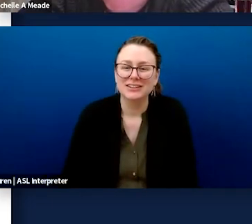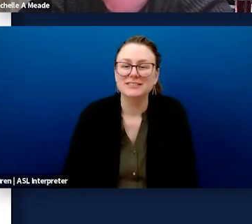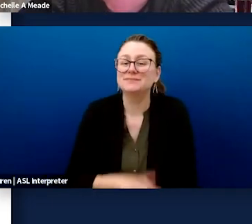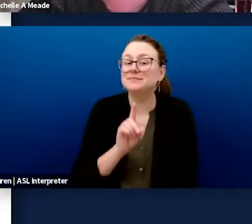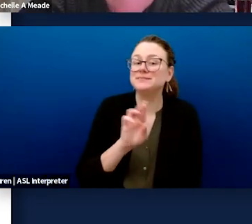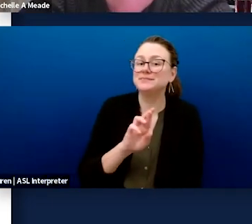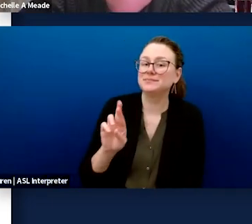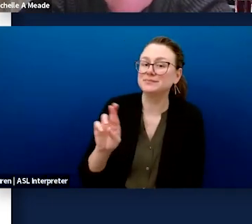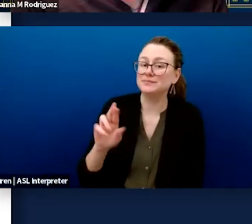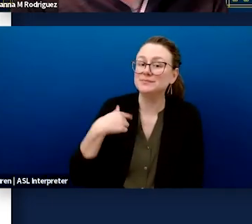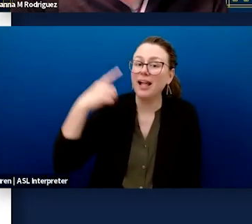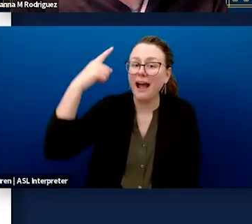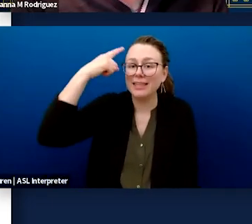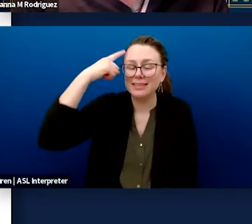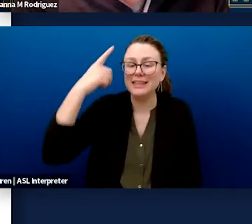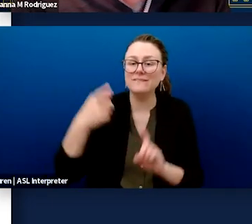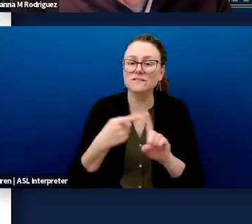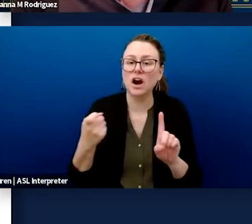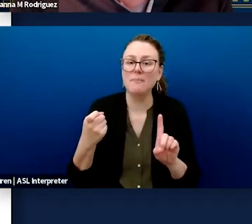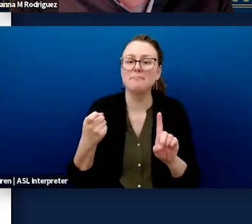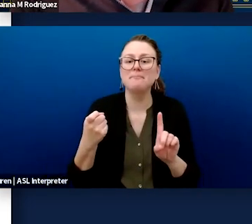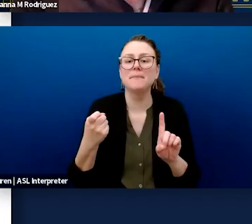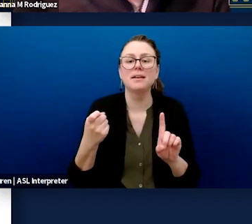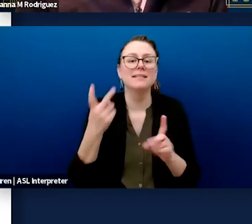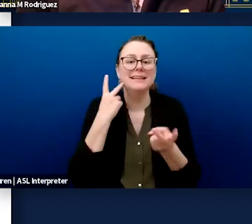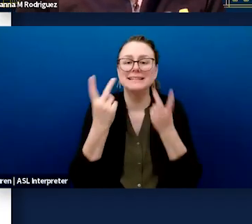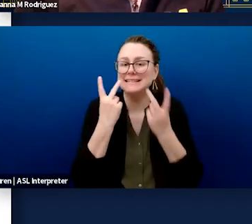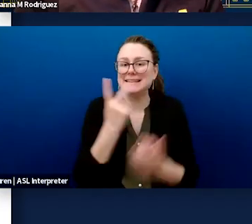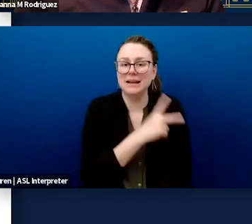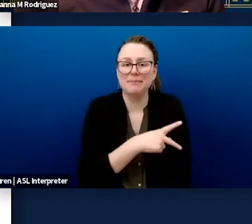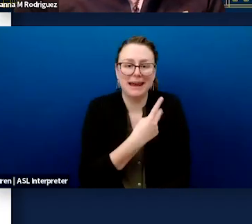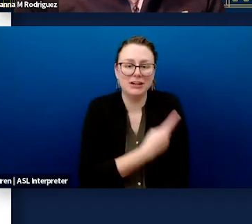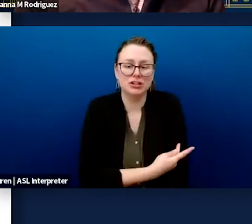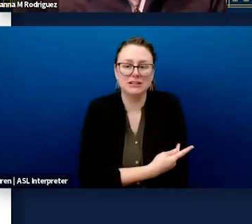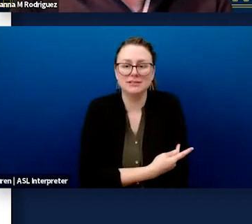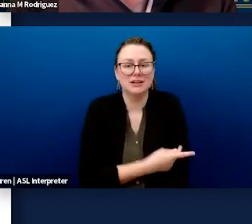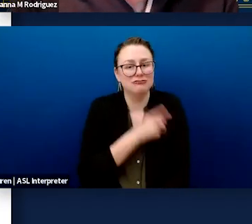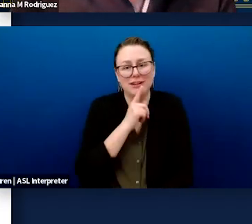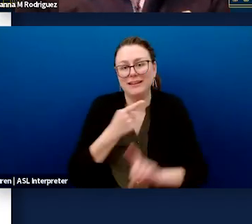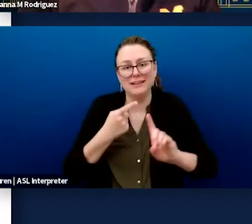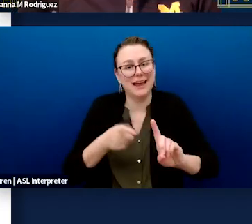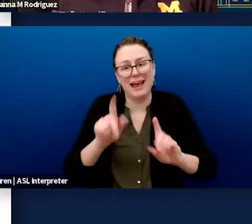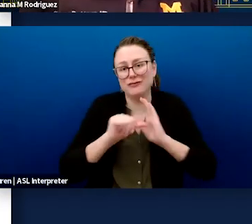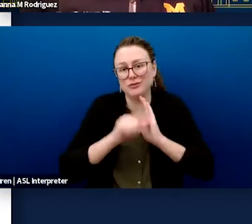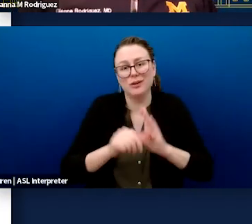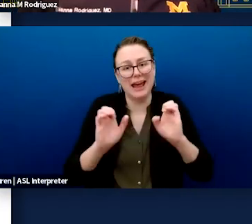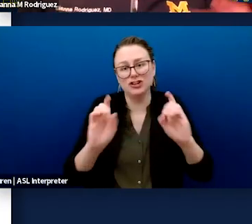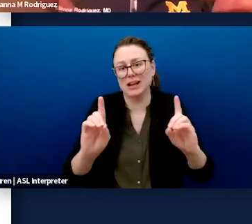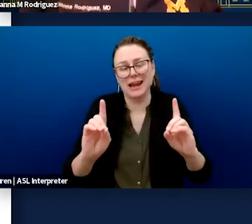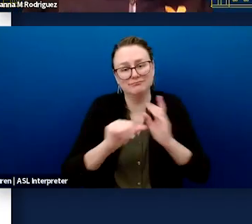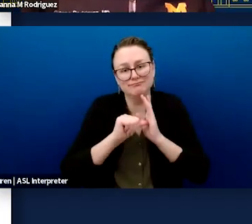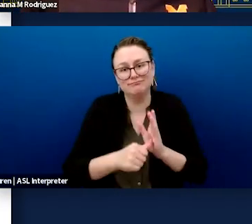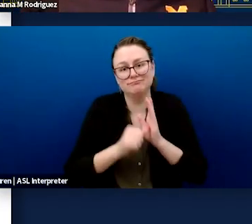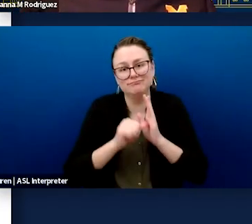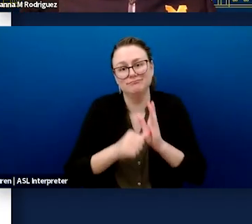think, like from seeing patients, it's education. I mean, I